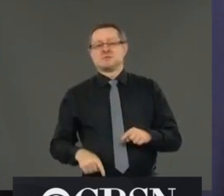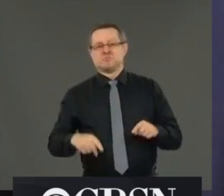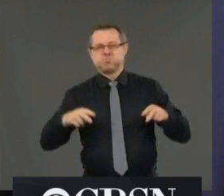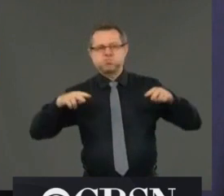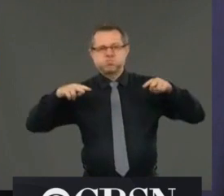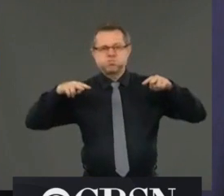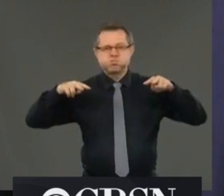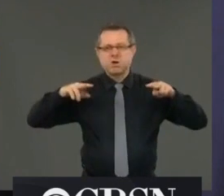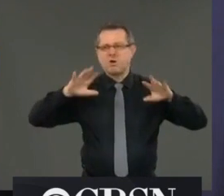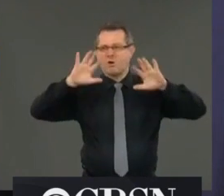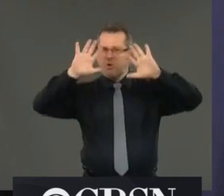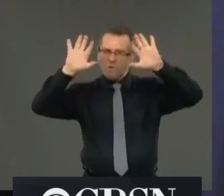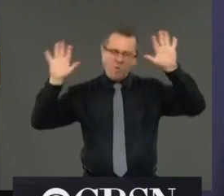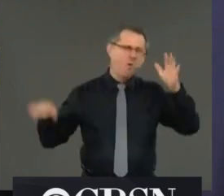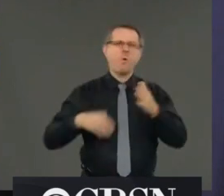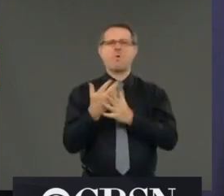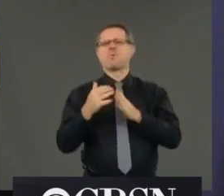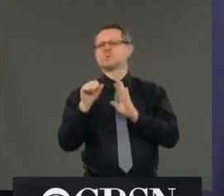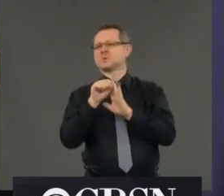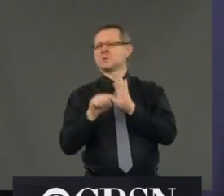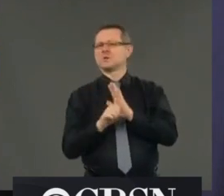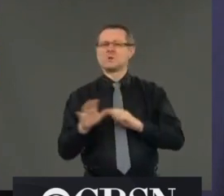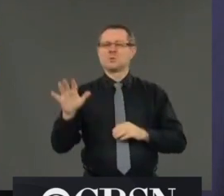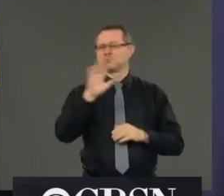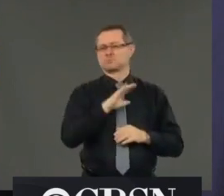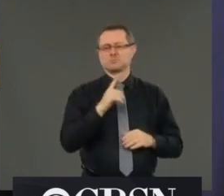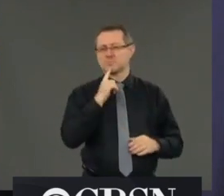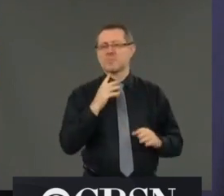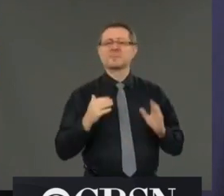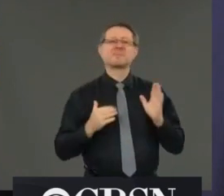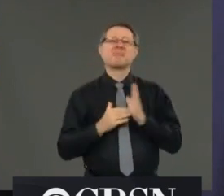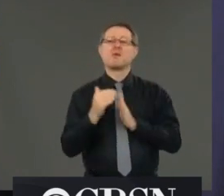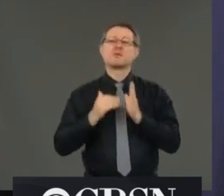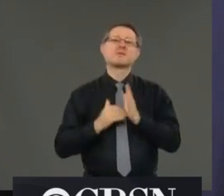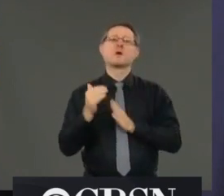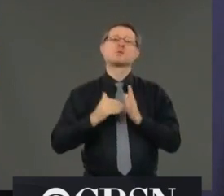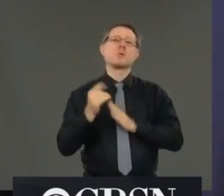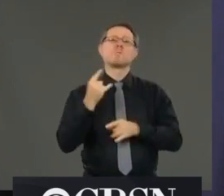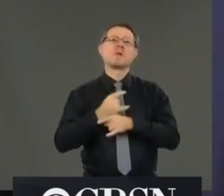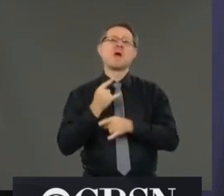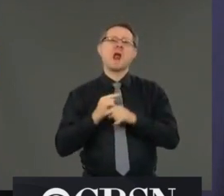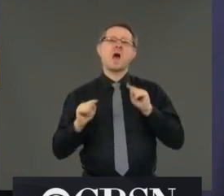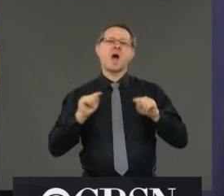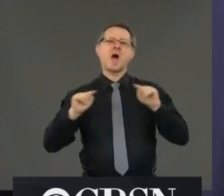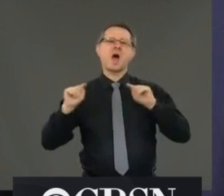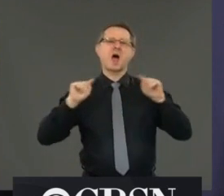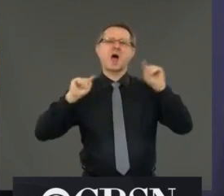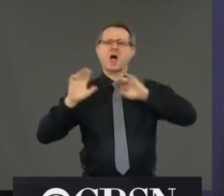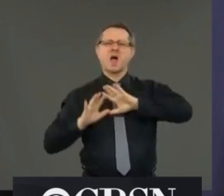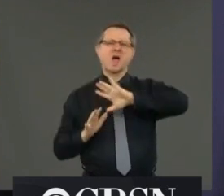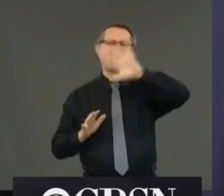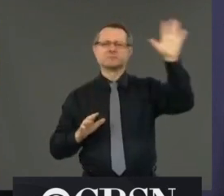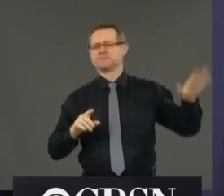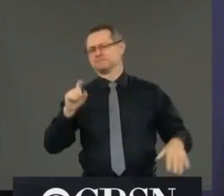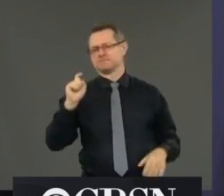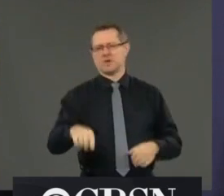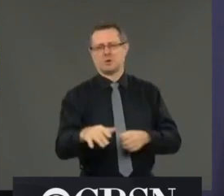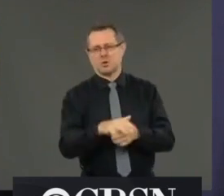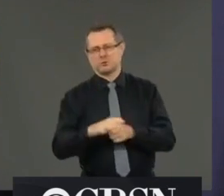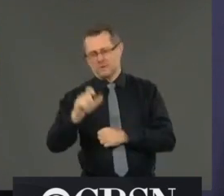I don't know how many thousands of bars we have. We need the local government to do it. We need the